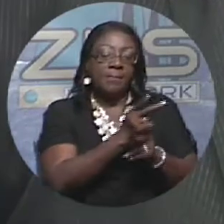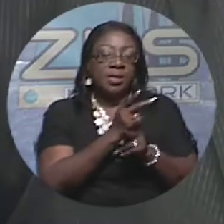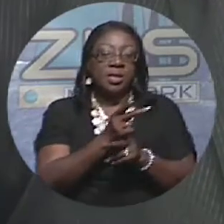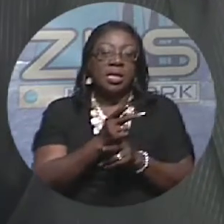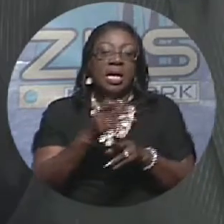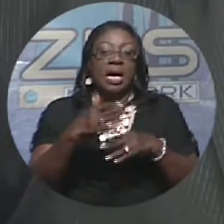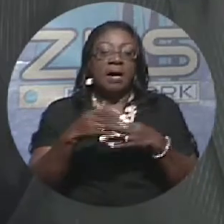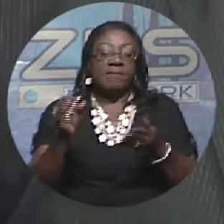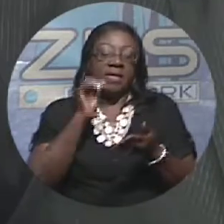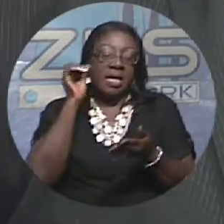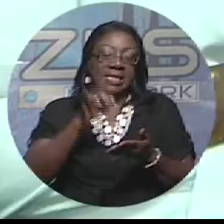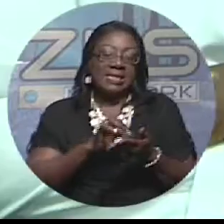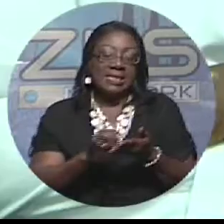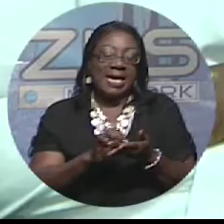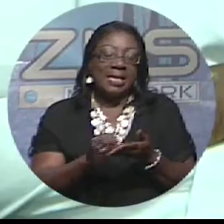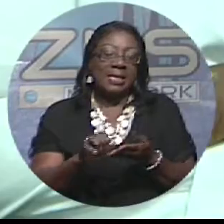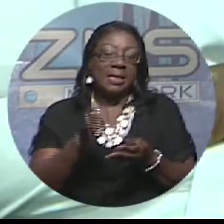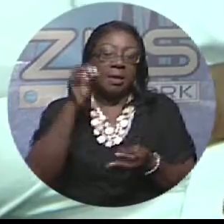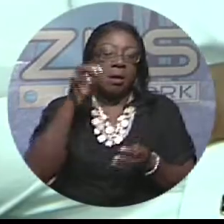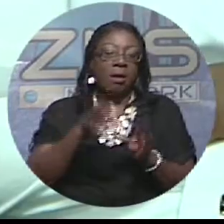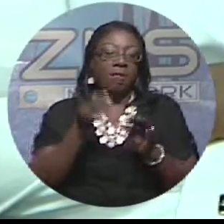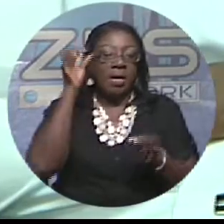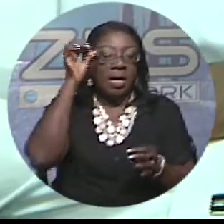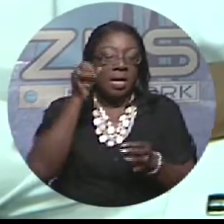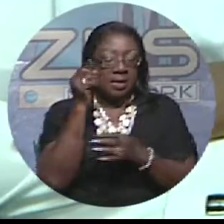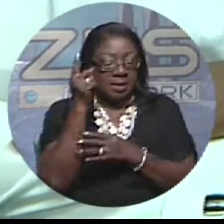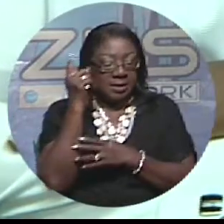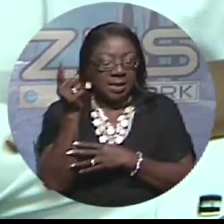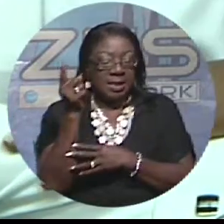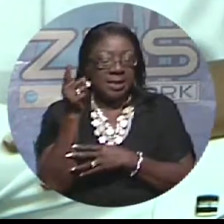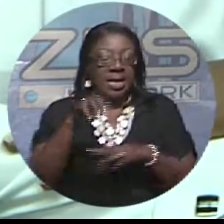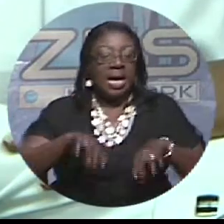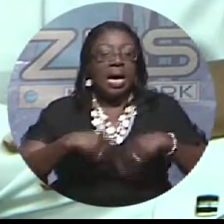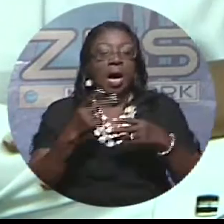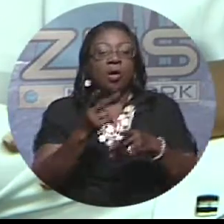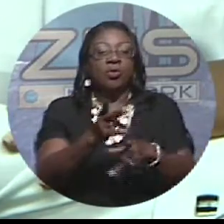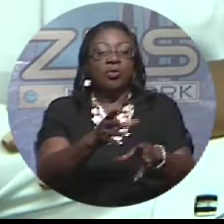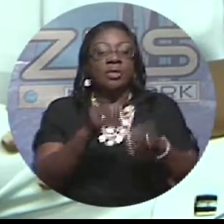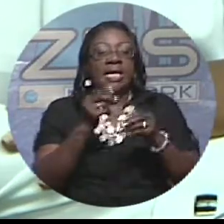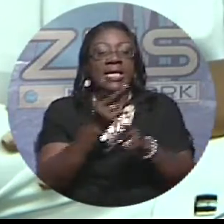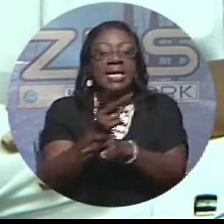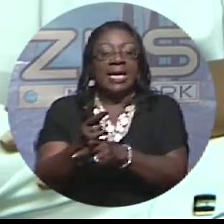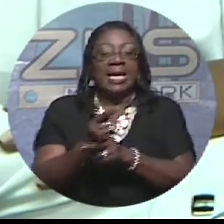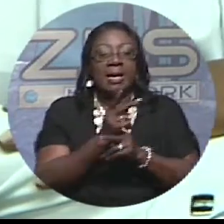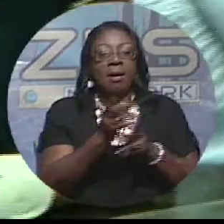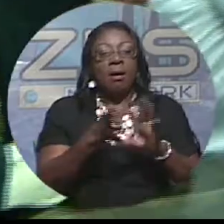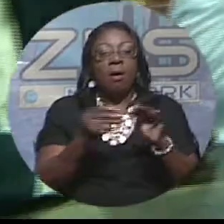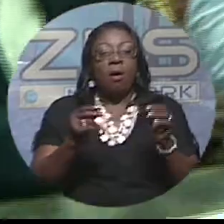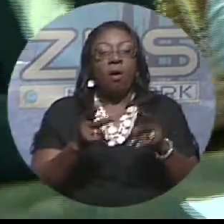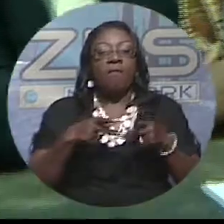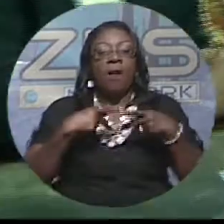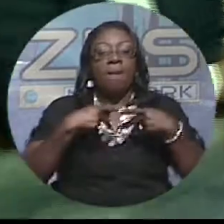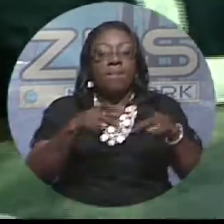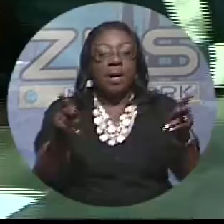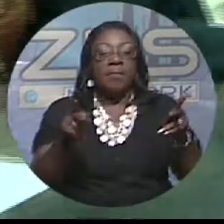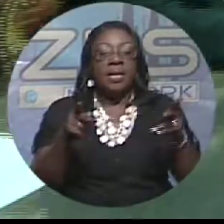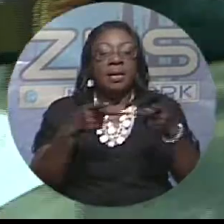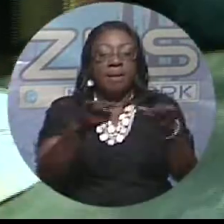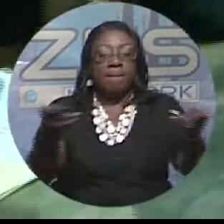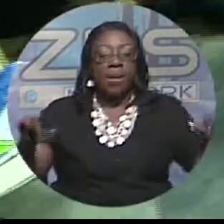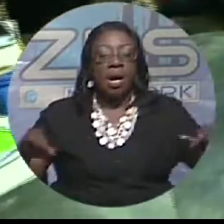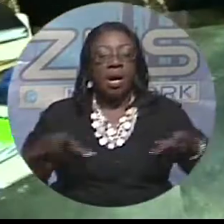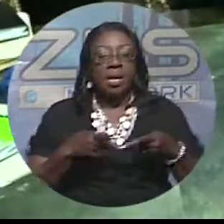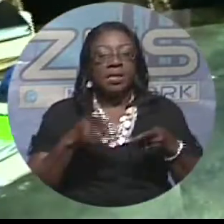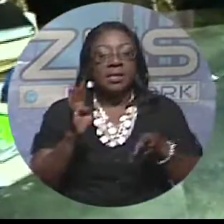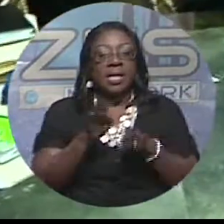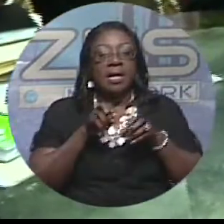signing of a memorandum of understanding between the Antiquities, Monuments, and Museums Corporation and the Public Parks and Public Beaches Authority this